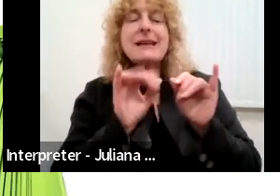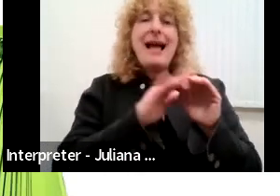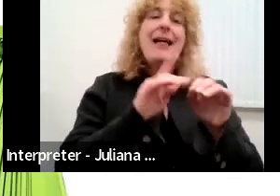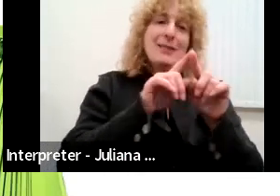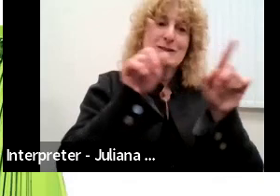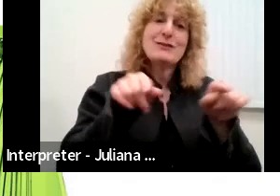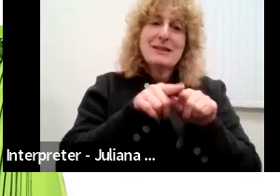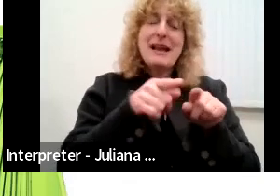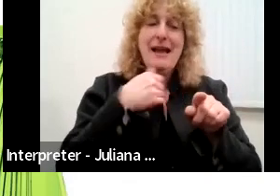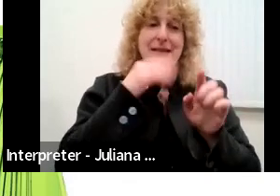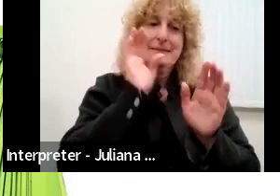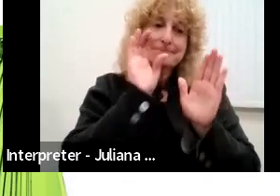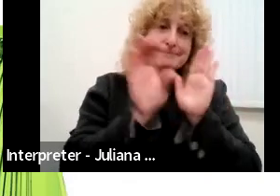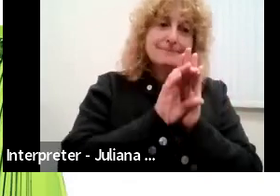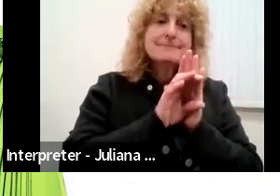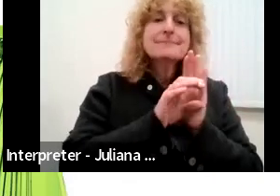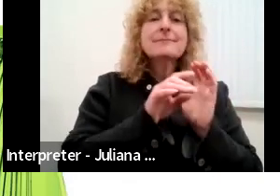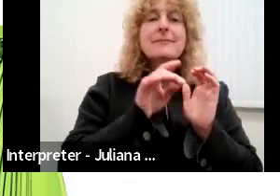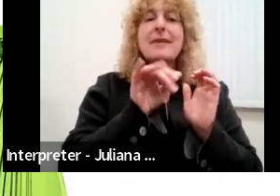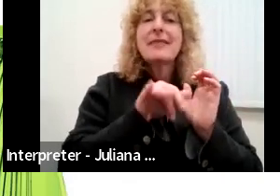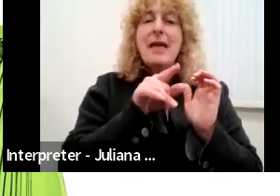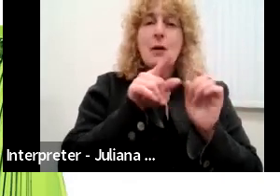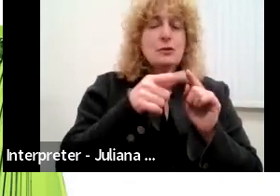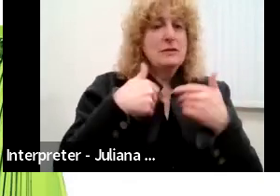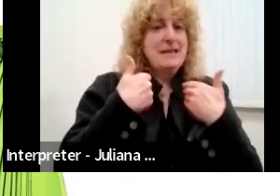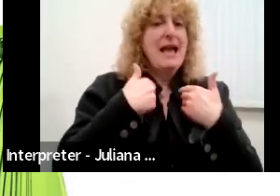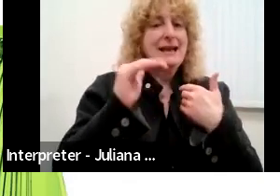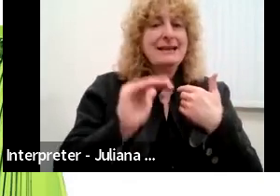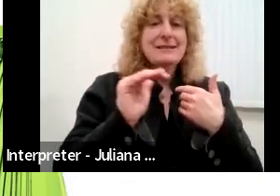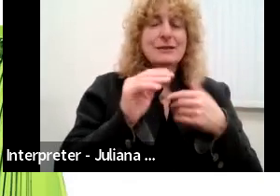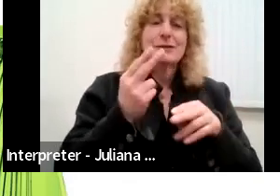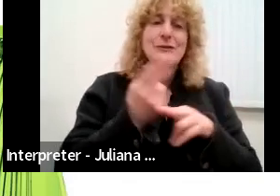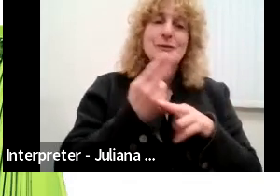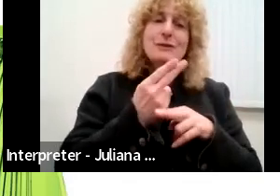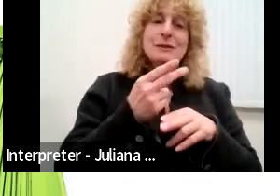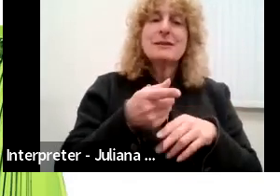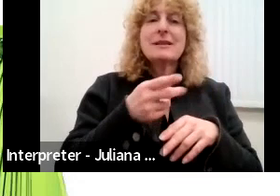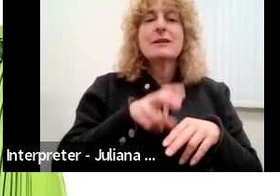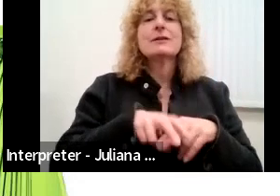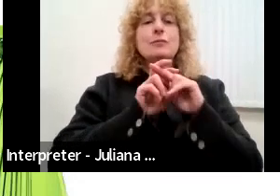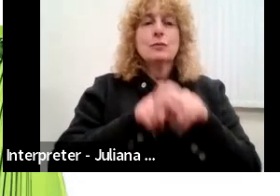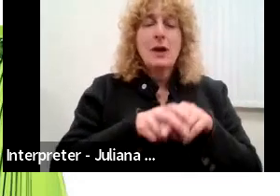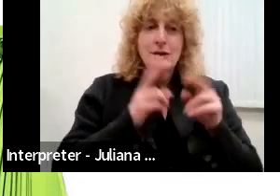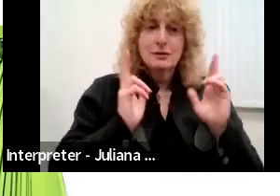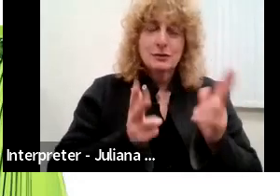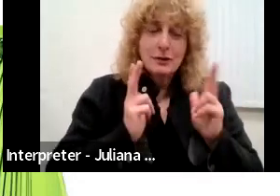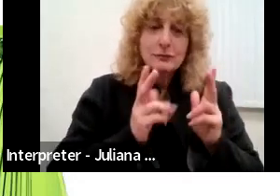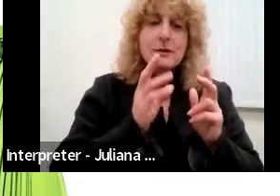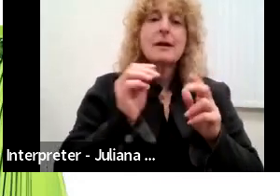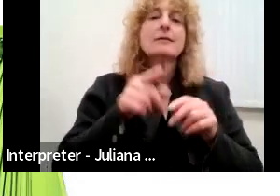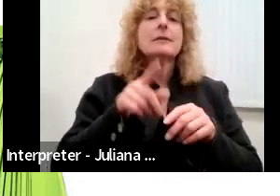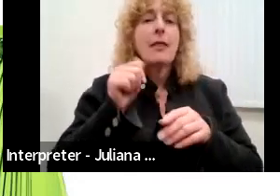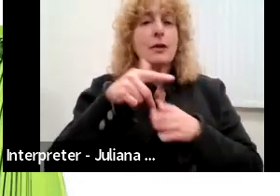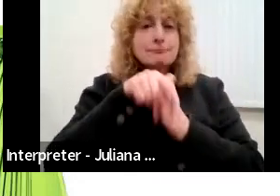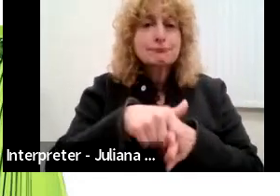screen is an image of Annalise when she was younger using a rocking chair, a rocking horse. And then we